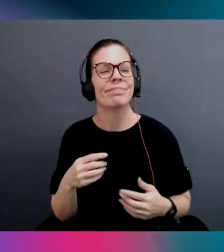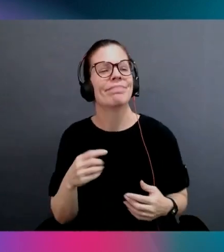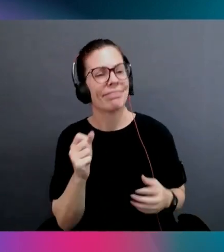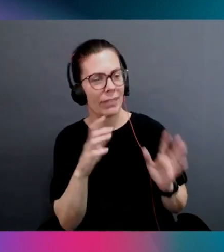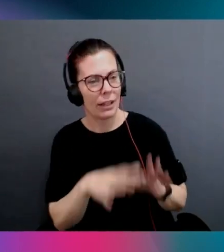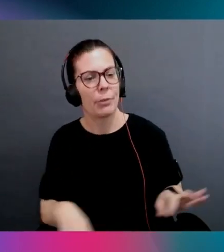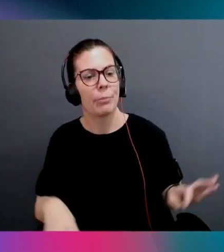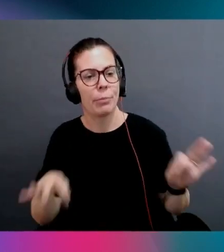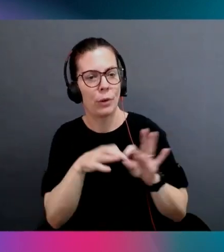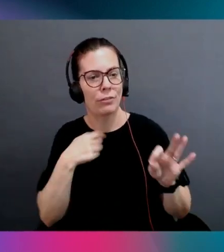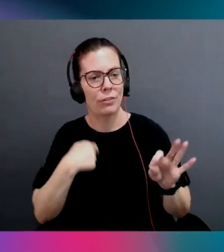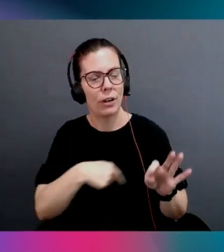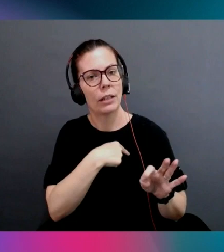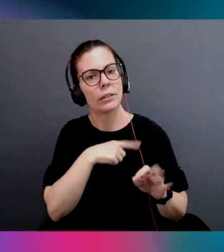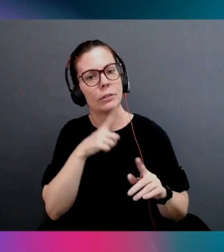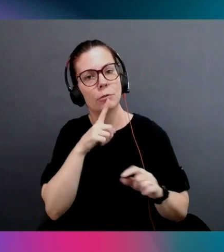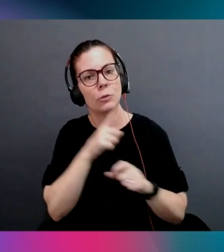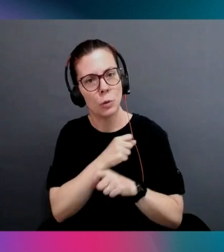make sure that